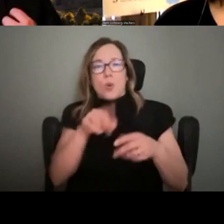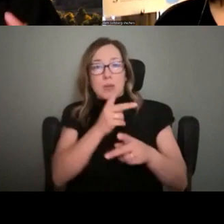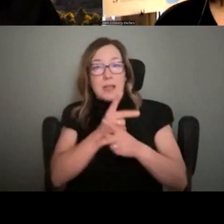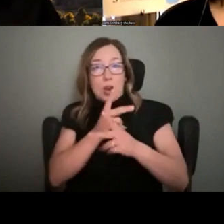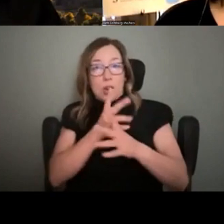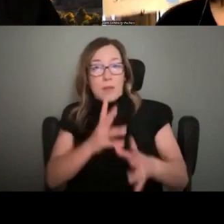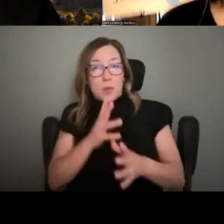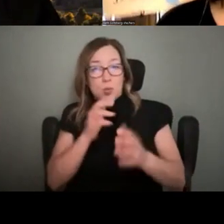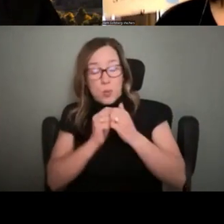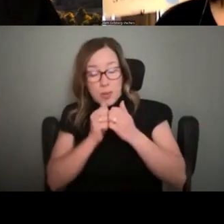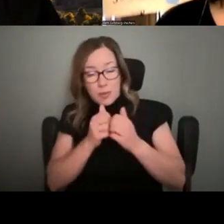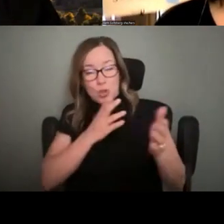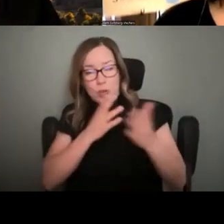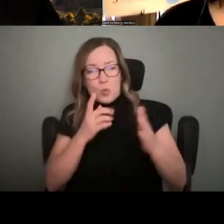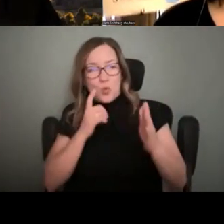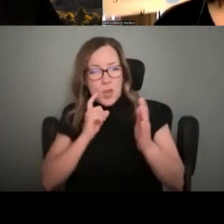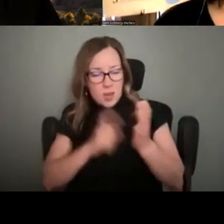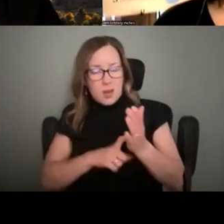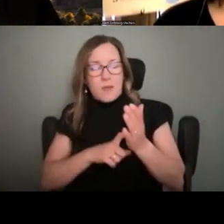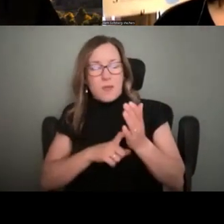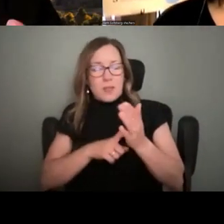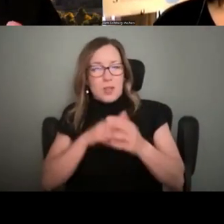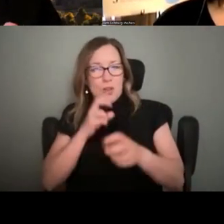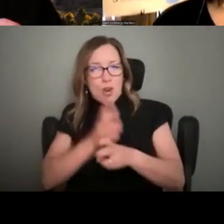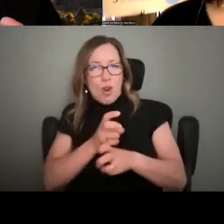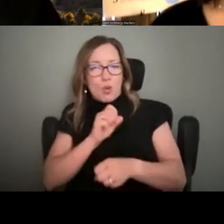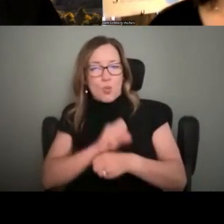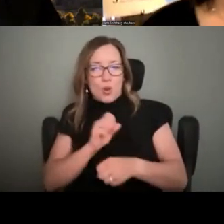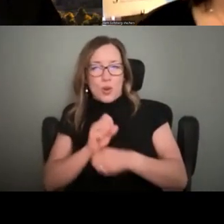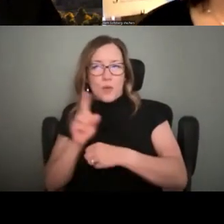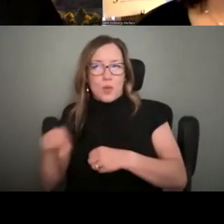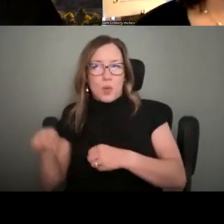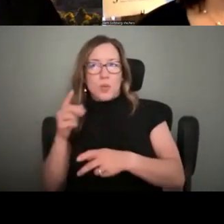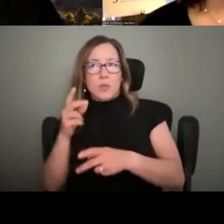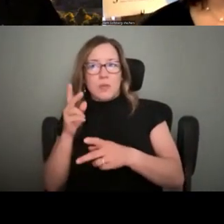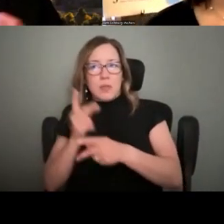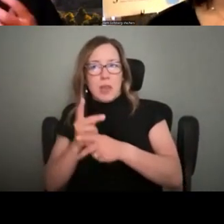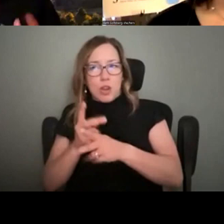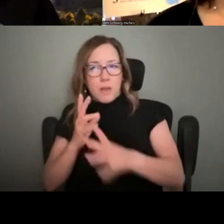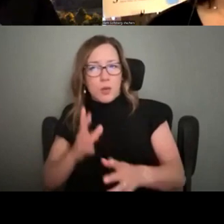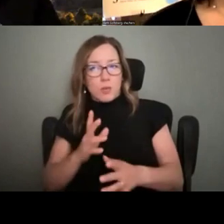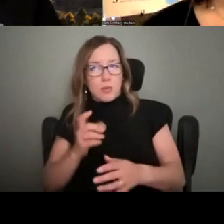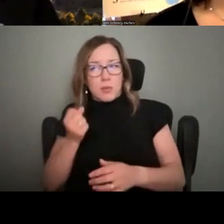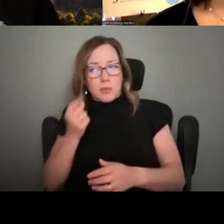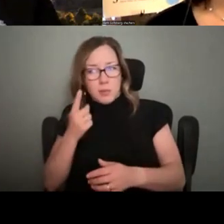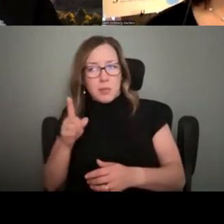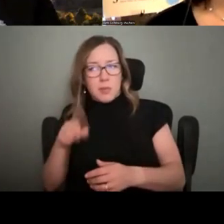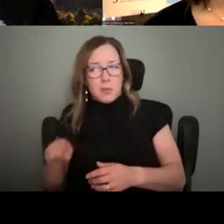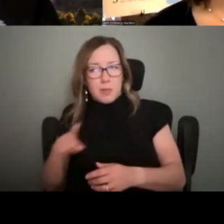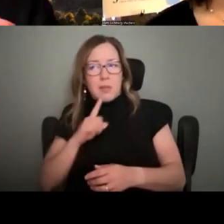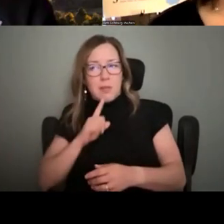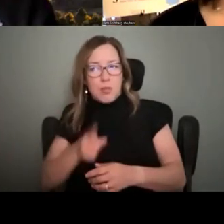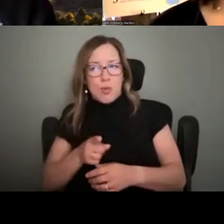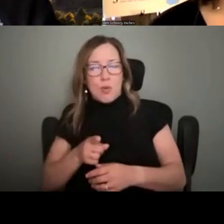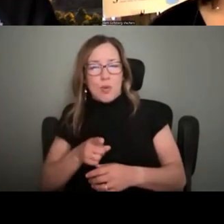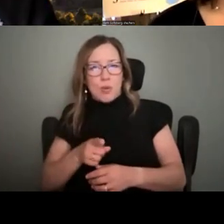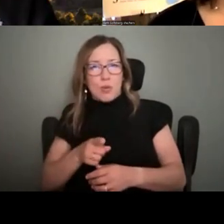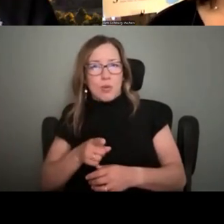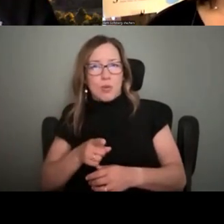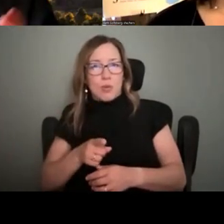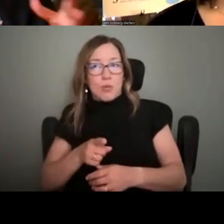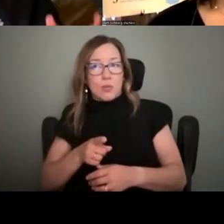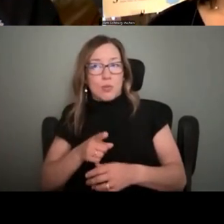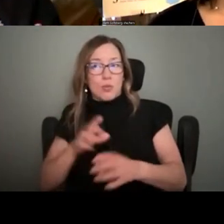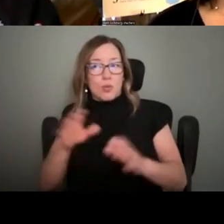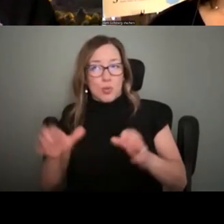to recognize the hard work that caregivers are doing, for caregivers to understand that they are indeed doing hard